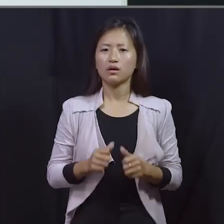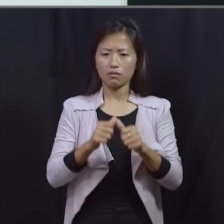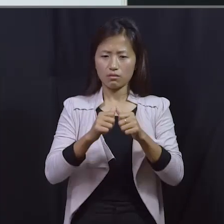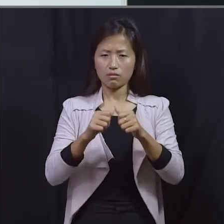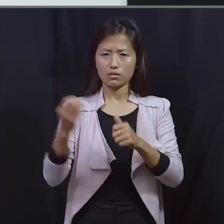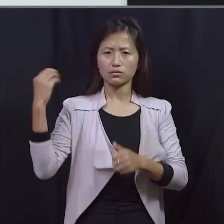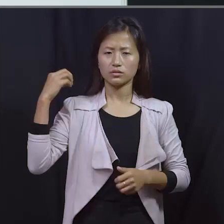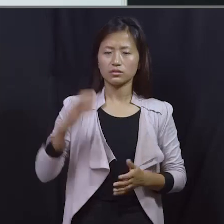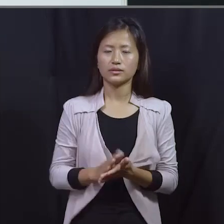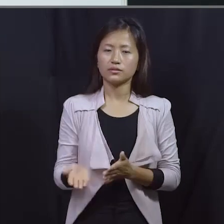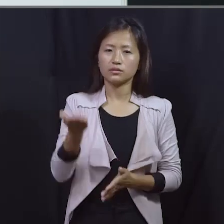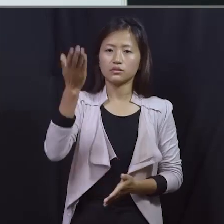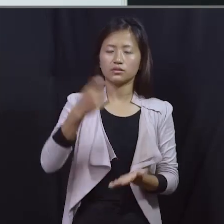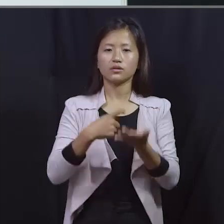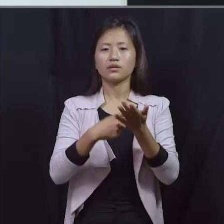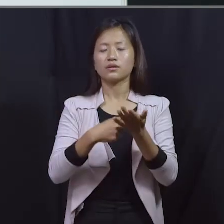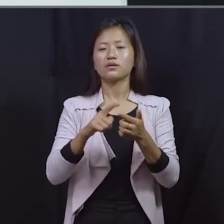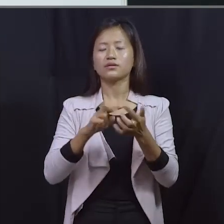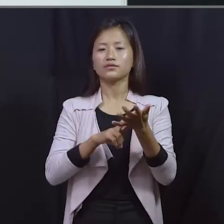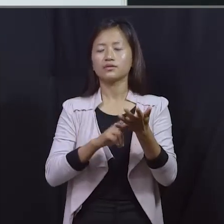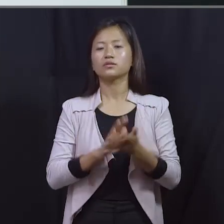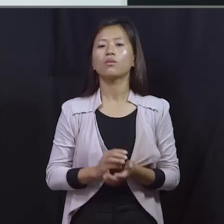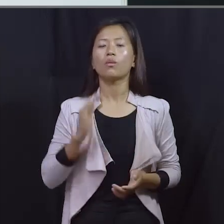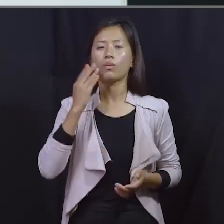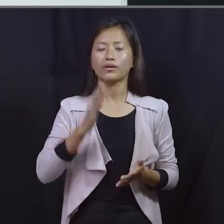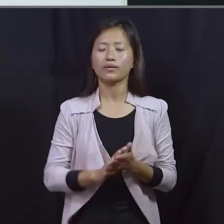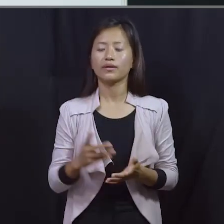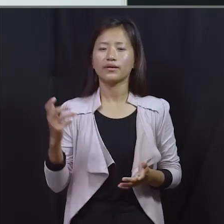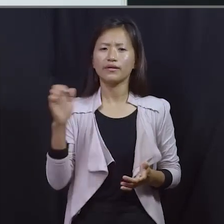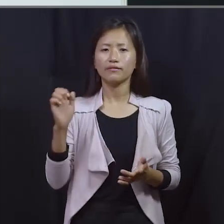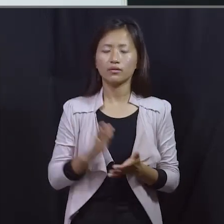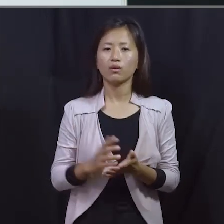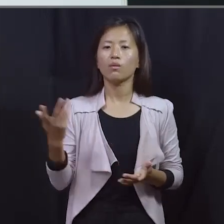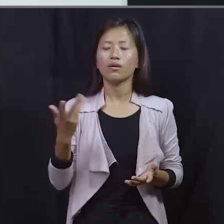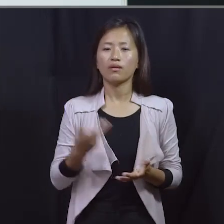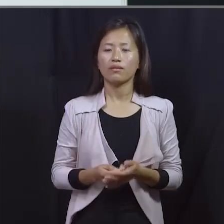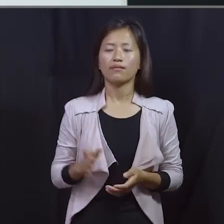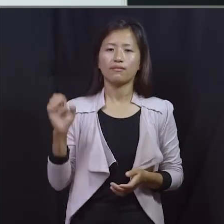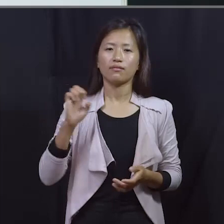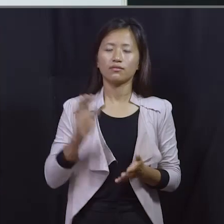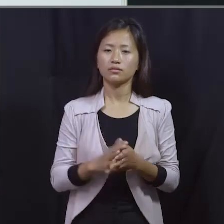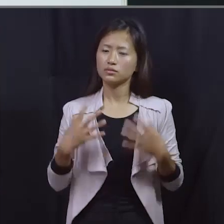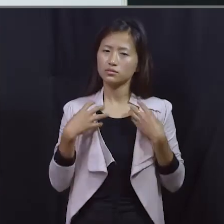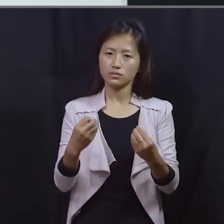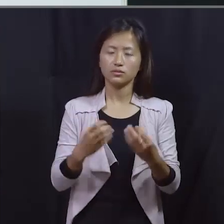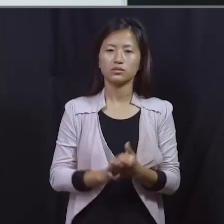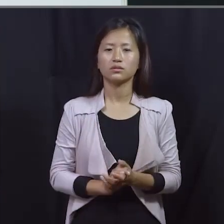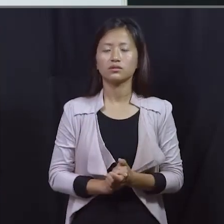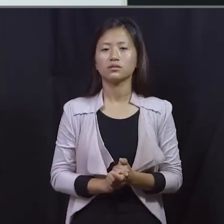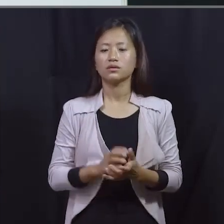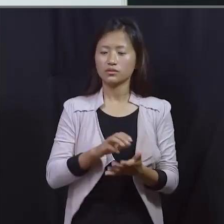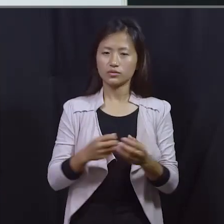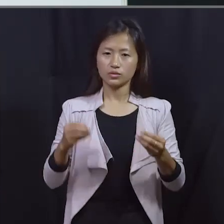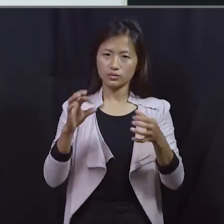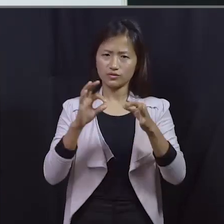authority to increase the revenue whenever or wherever they wanted, which means that even if the land revenue were